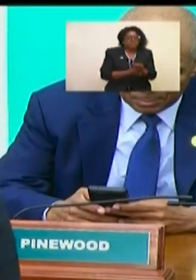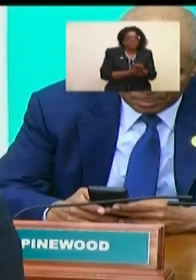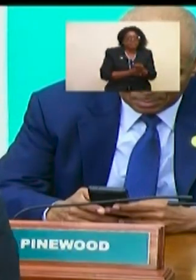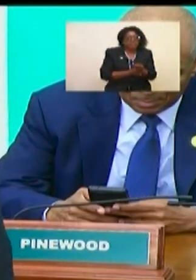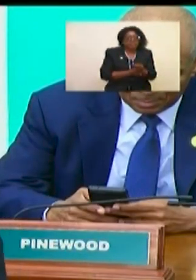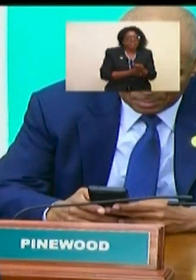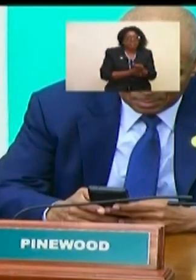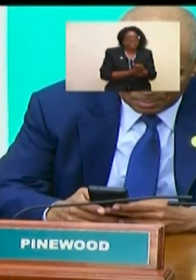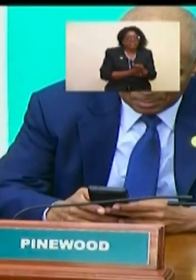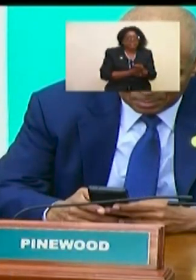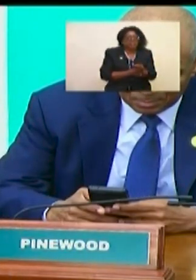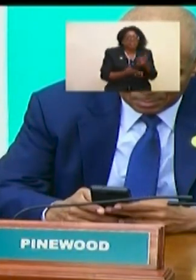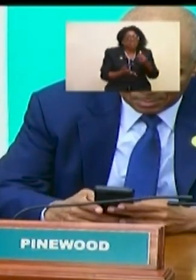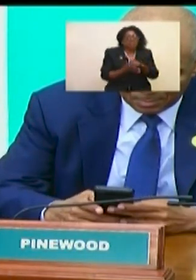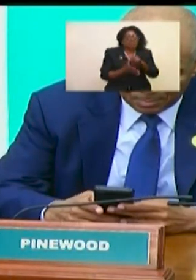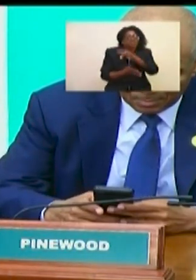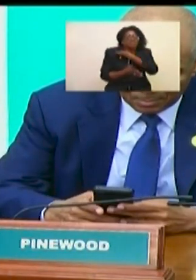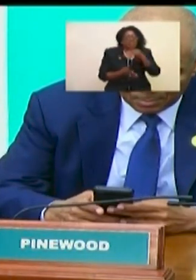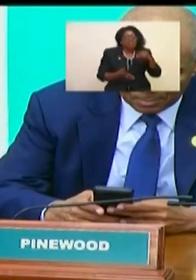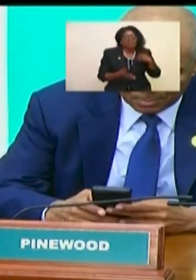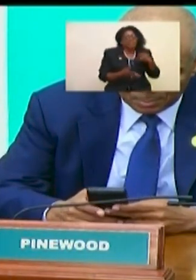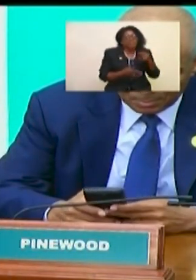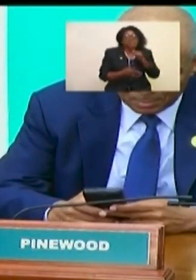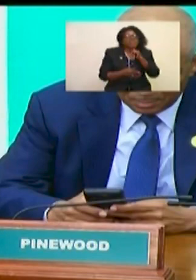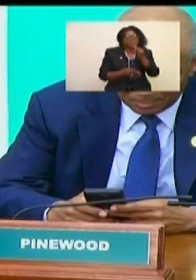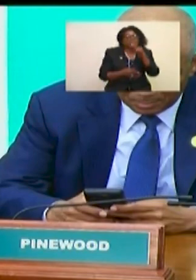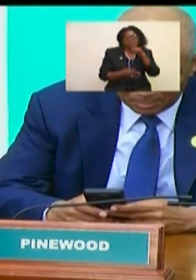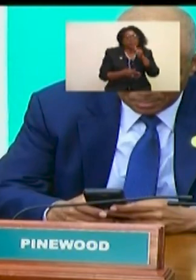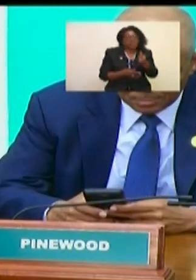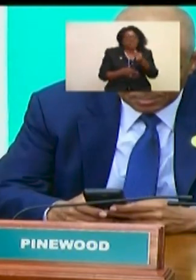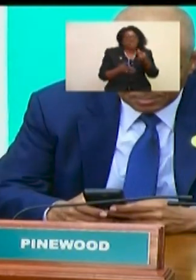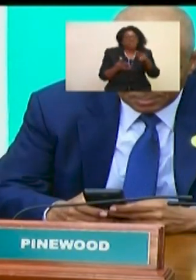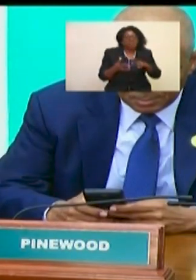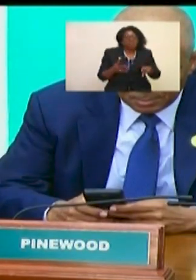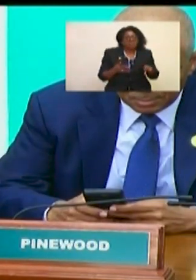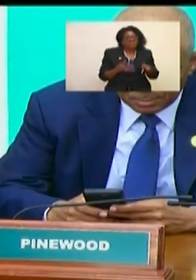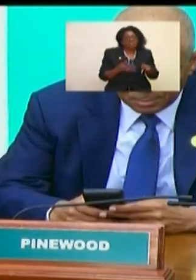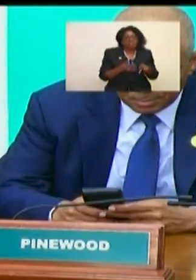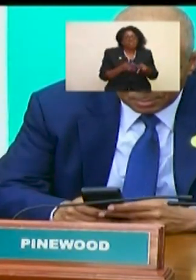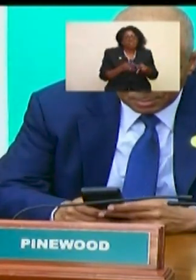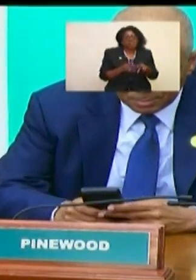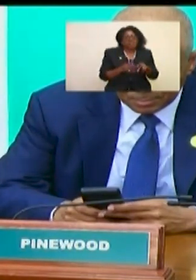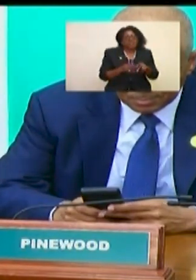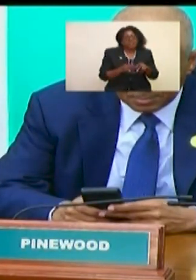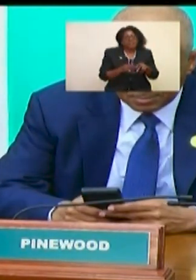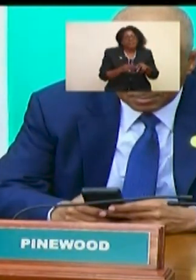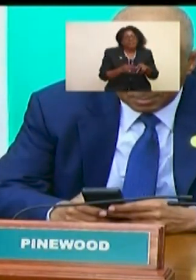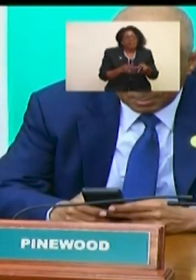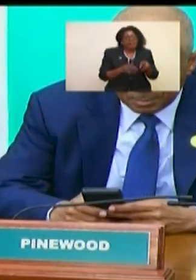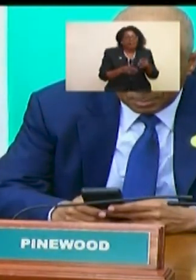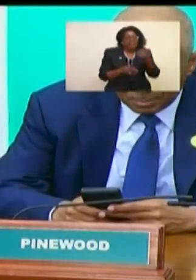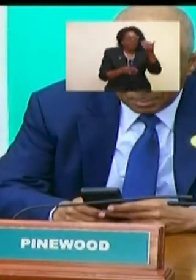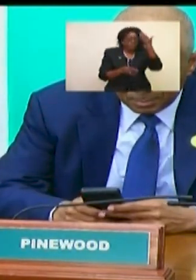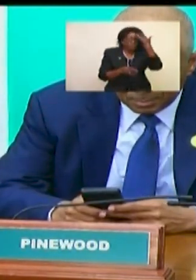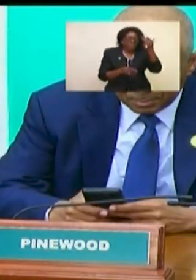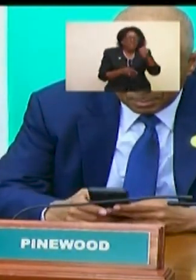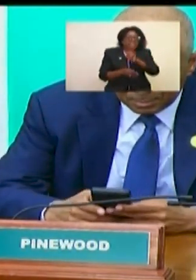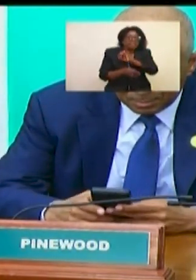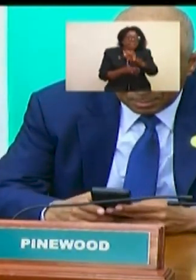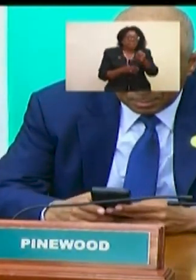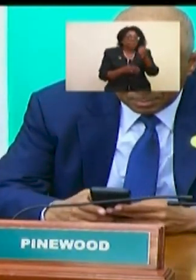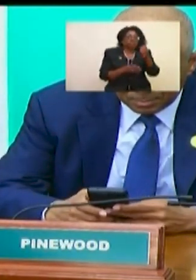unequivocally that the member is being disingenuous, completely disingenuous, and I know that East Grand Muhammad agreed